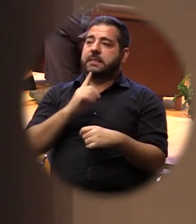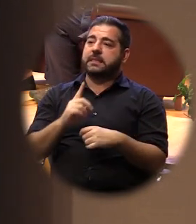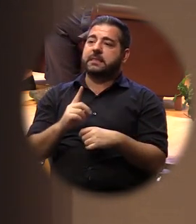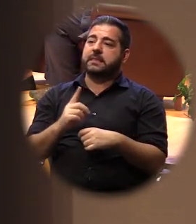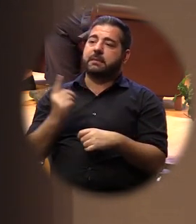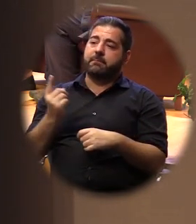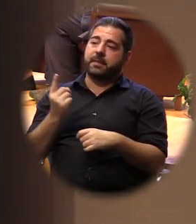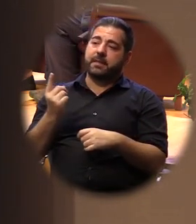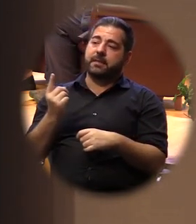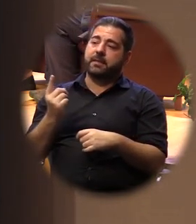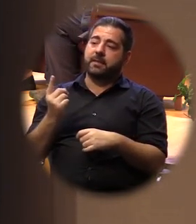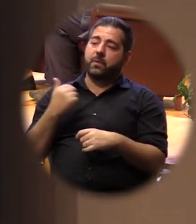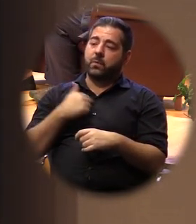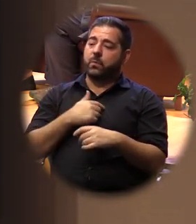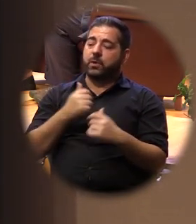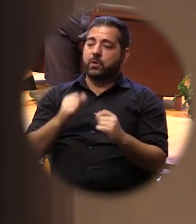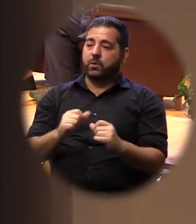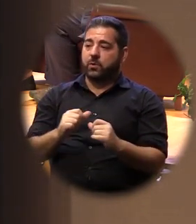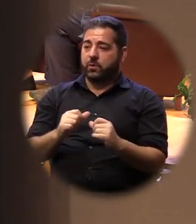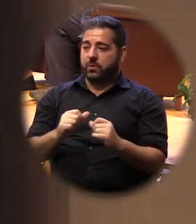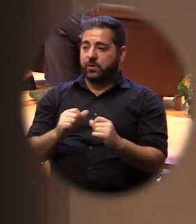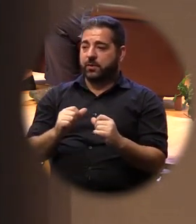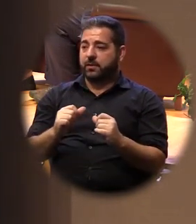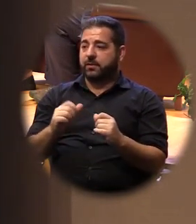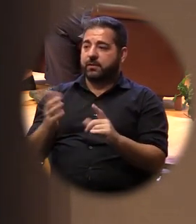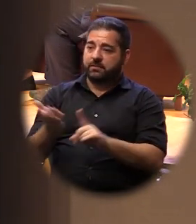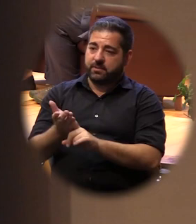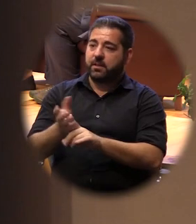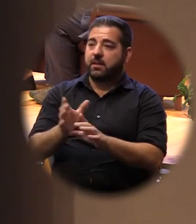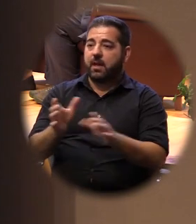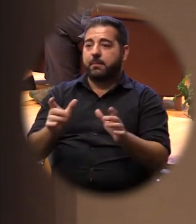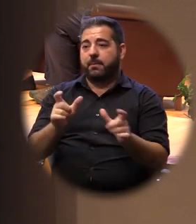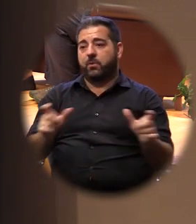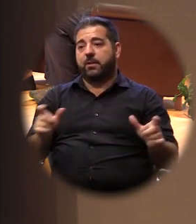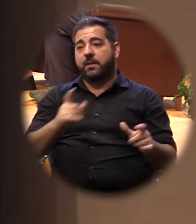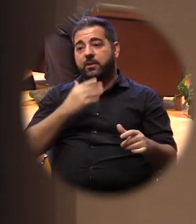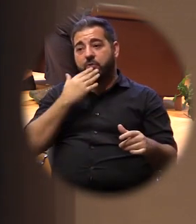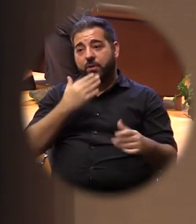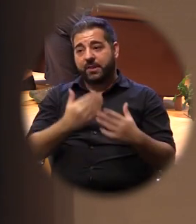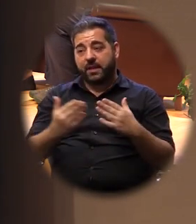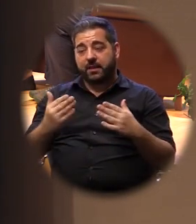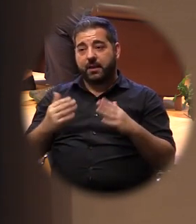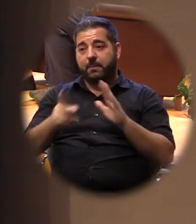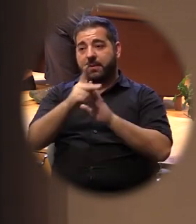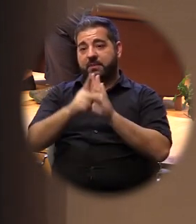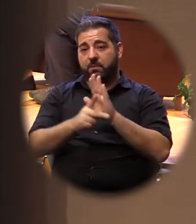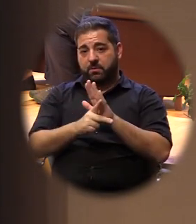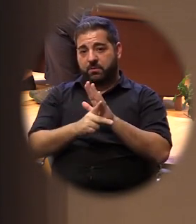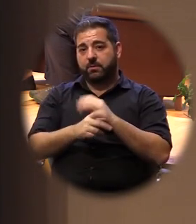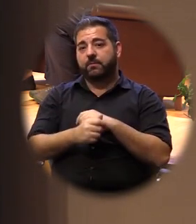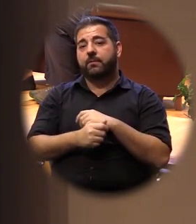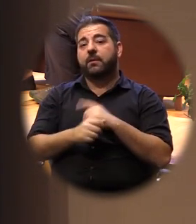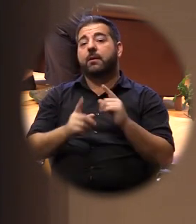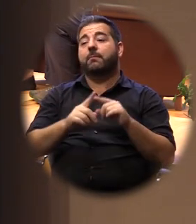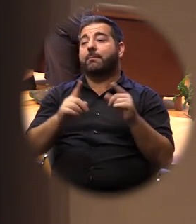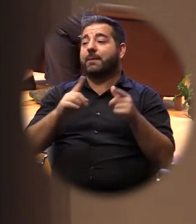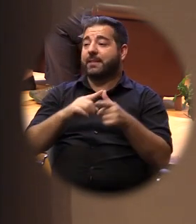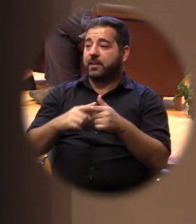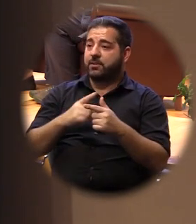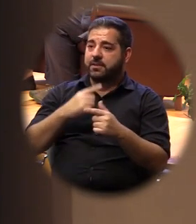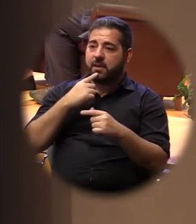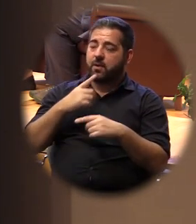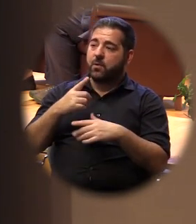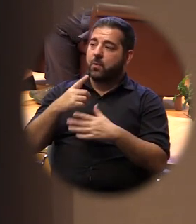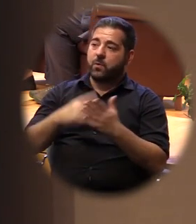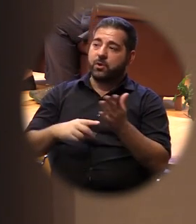is something we could get an awful lot of people to agree is a good thing in principle. But then there's the question of what do